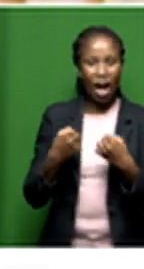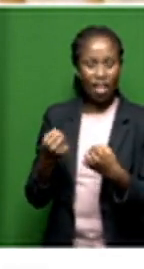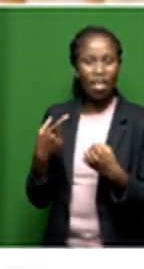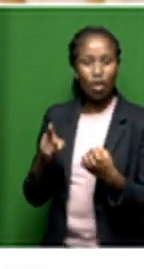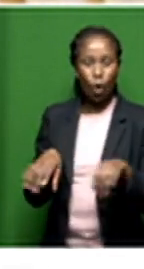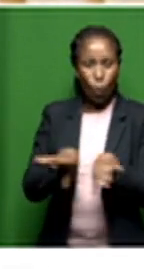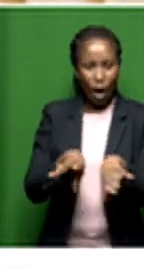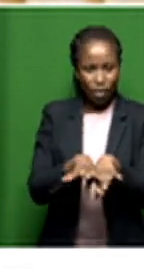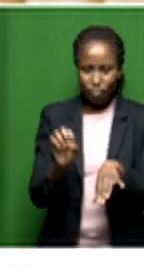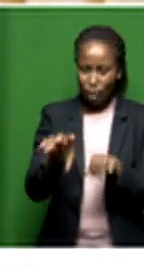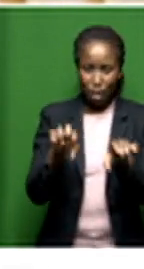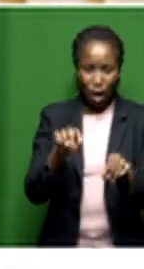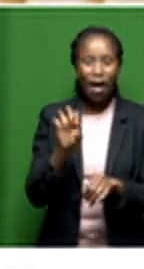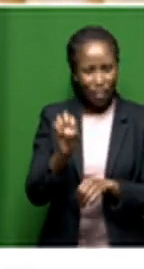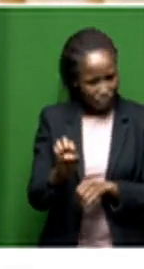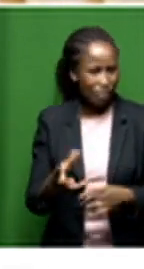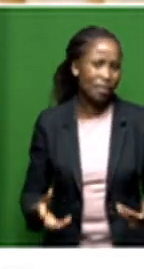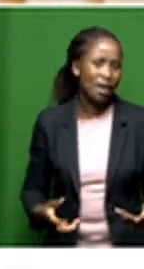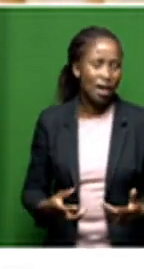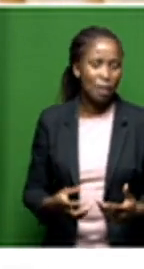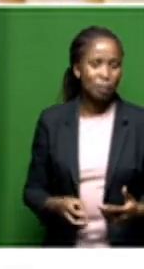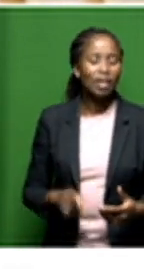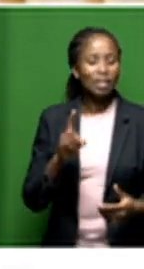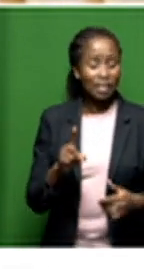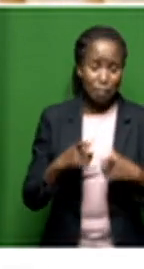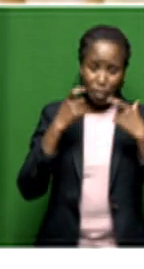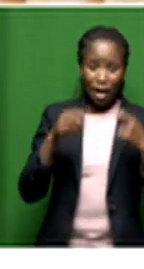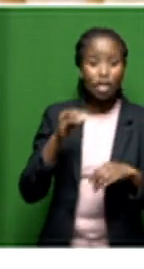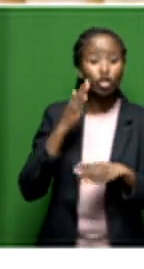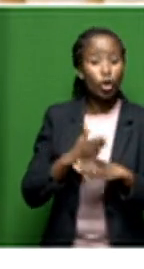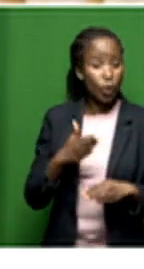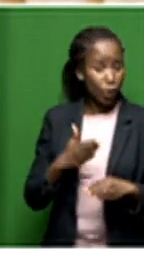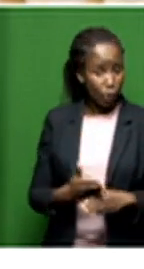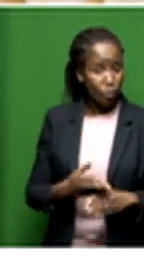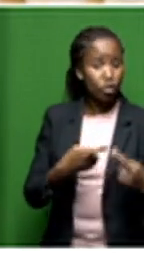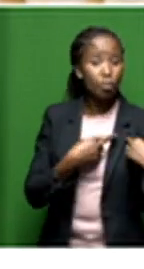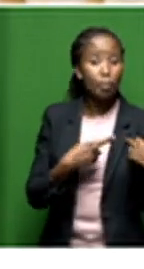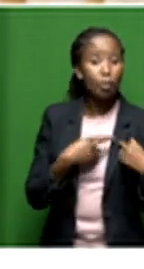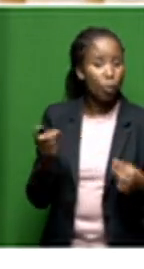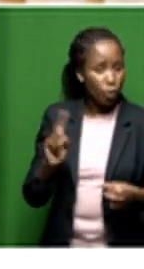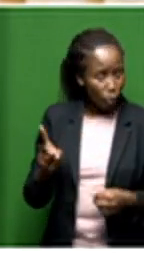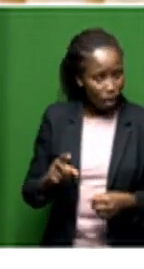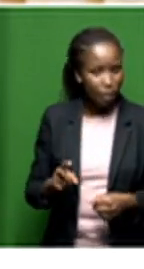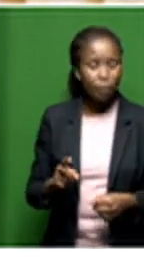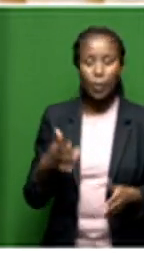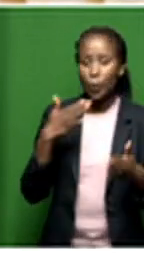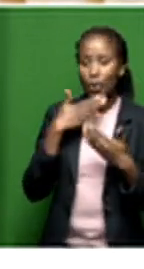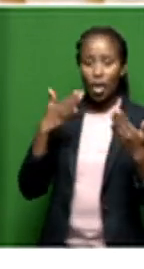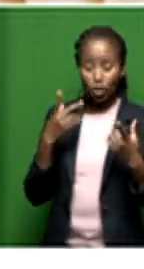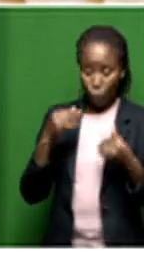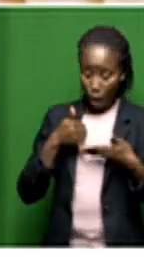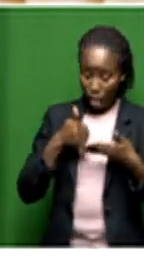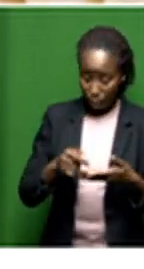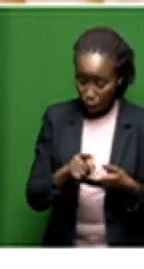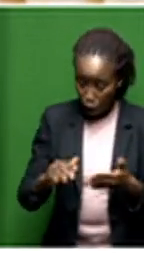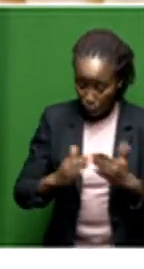So it is small steps, but the massive task that lays ahead, without certainly an intervention where the